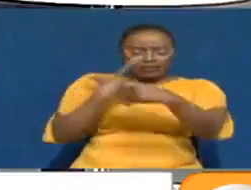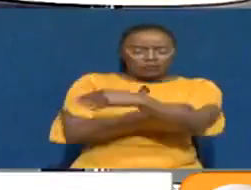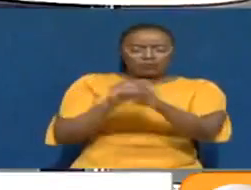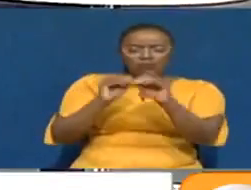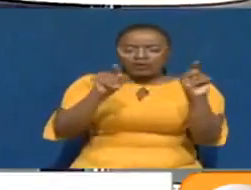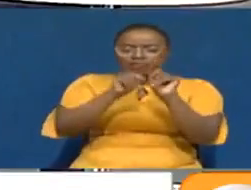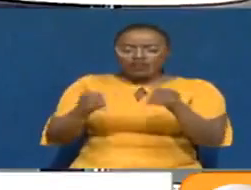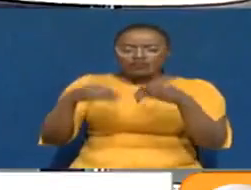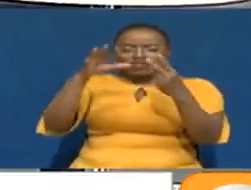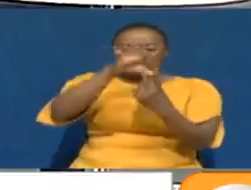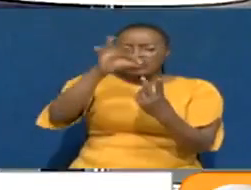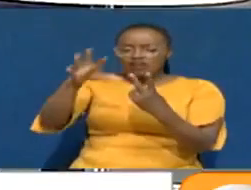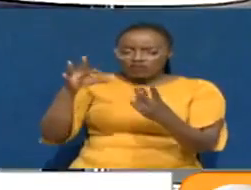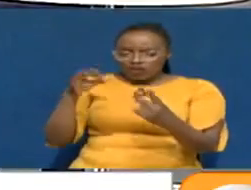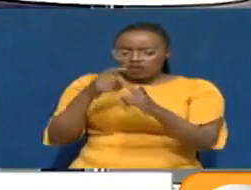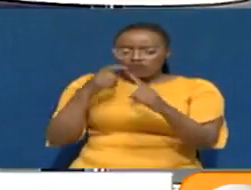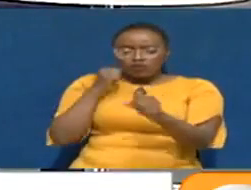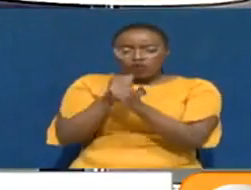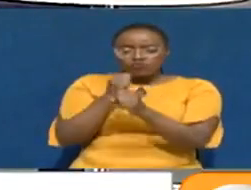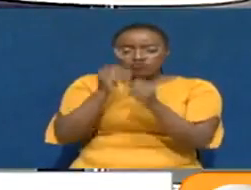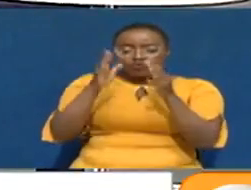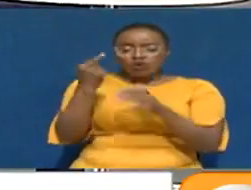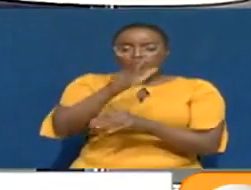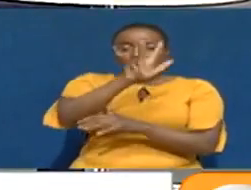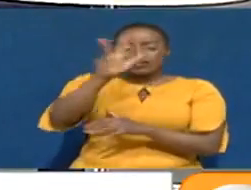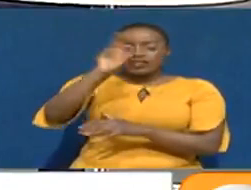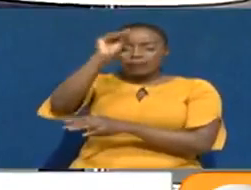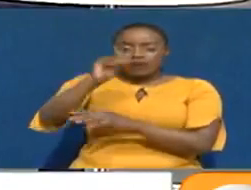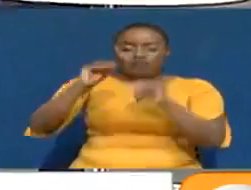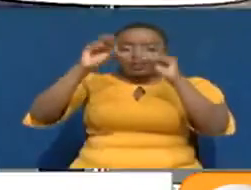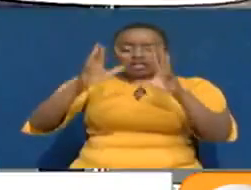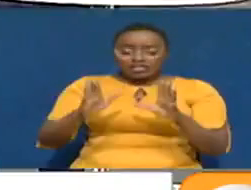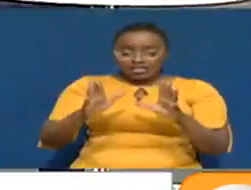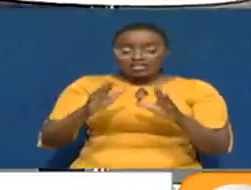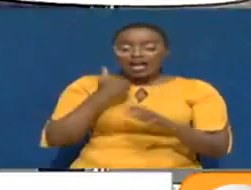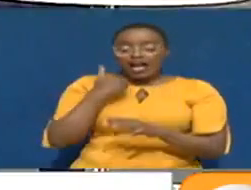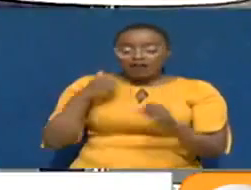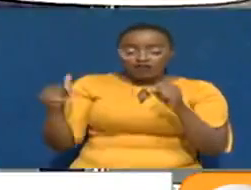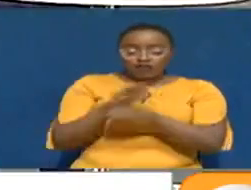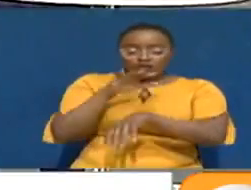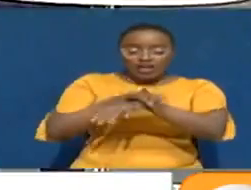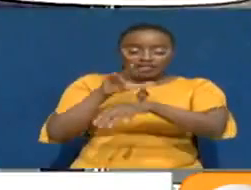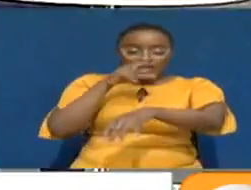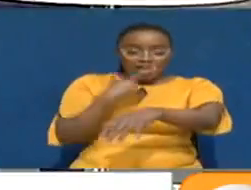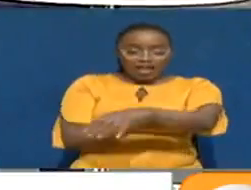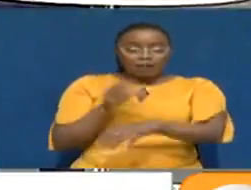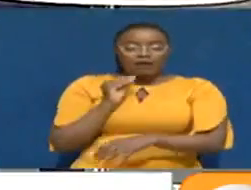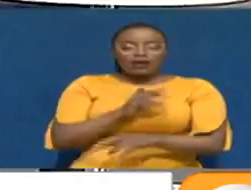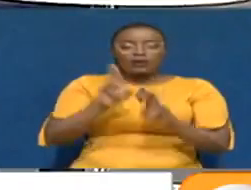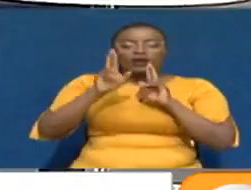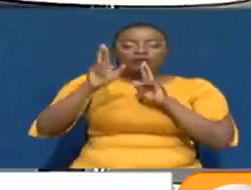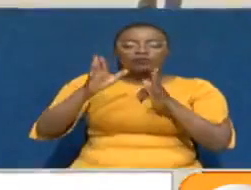despite being accorded the priority as frontline workers. Only 33% of teachers' population have been fully vaccinated, as Laura Otieno